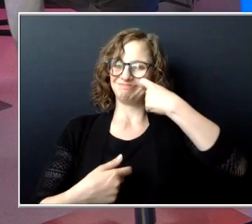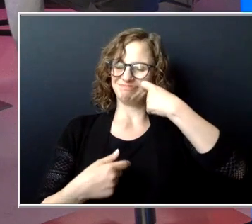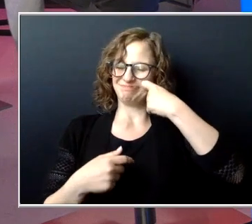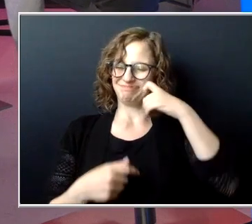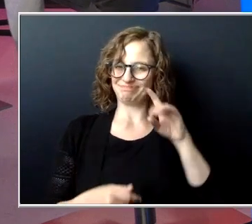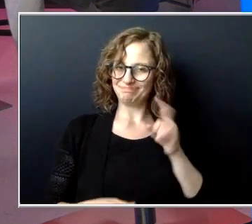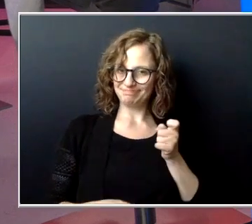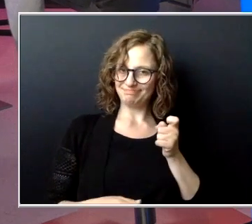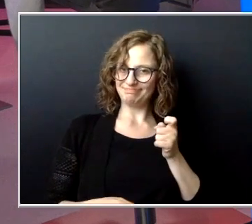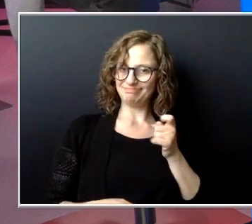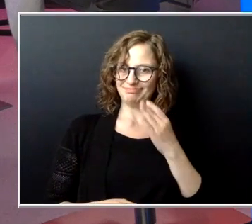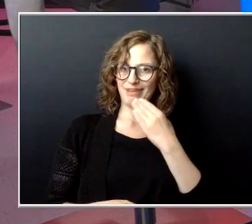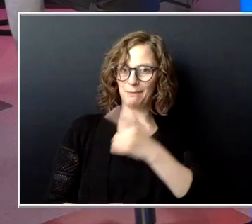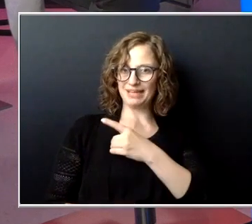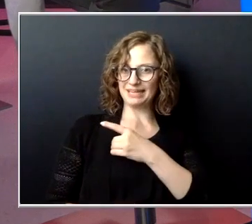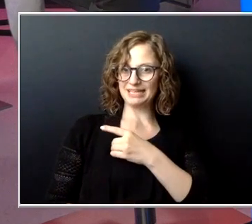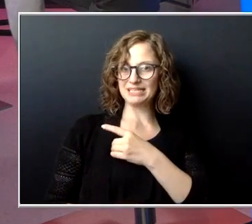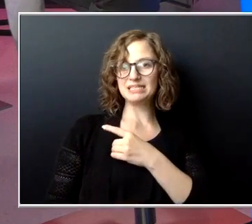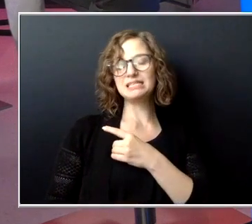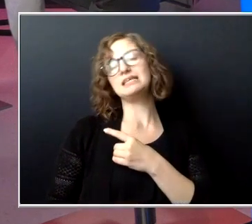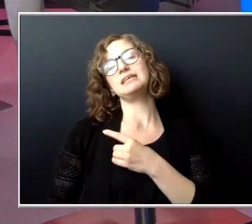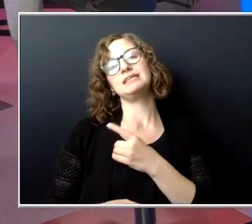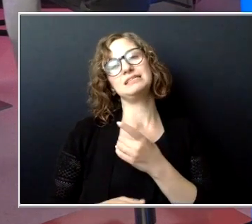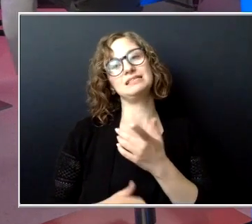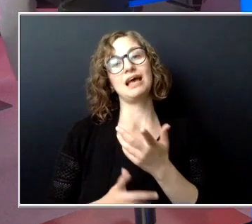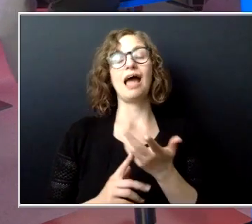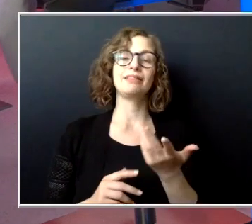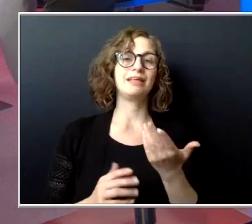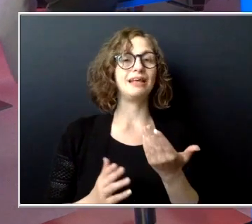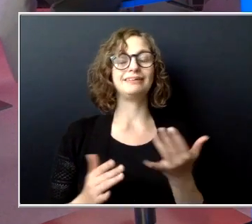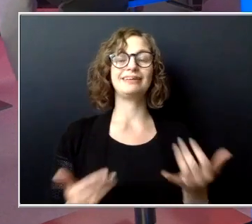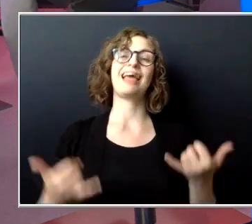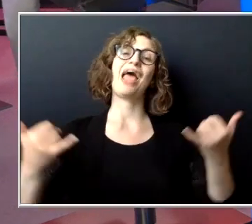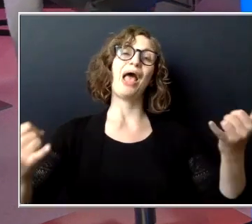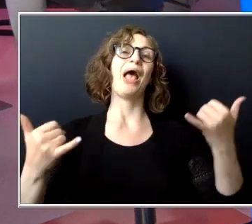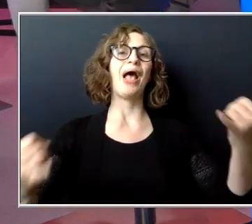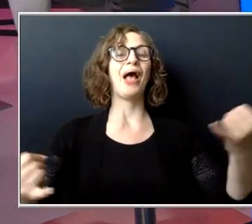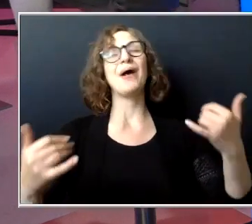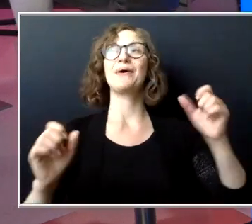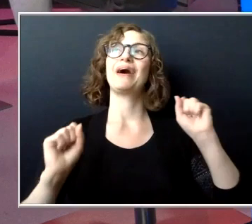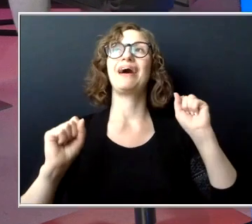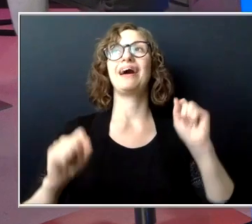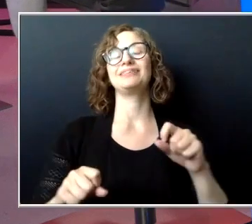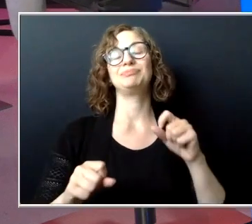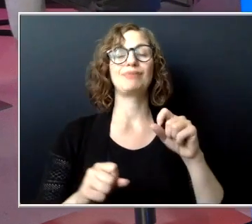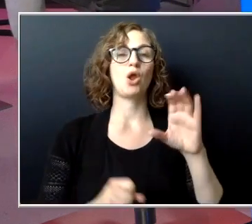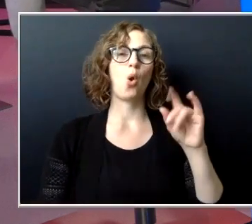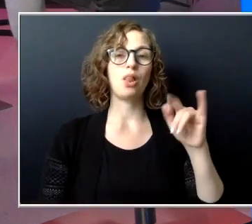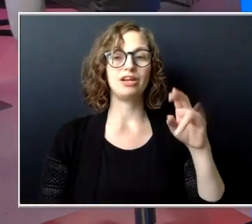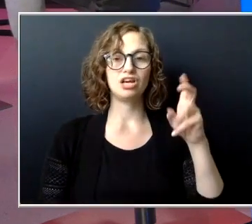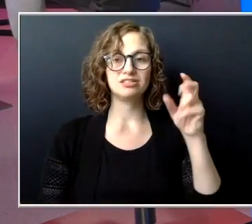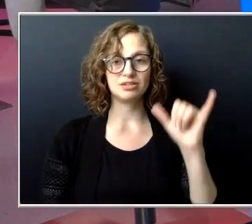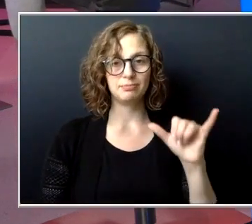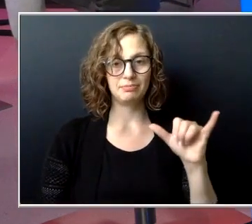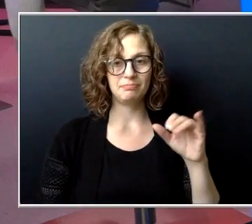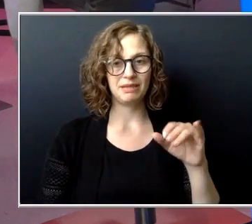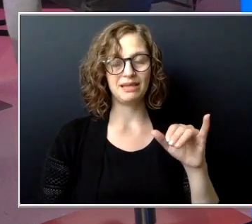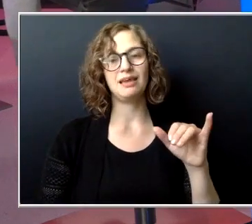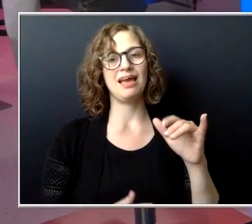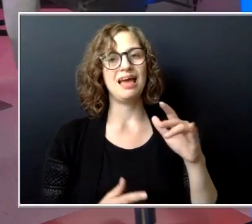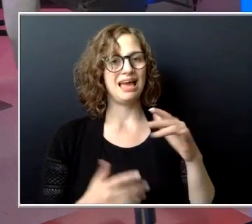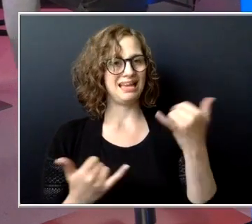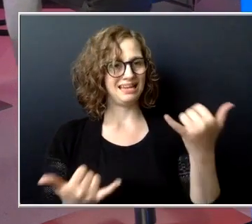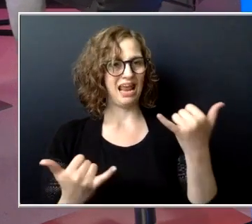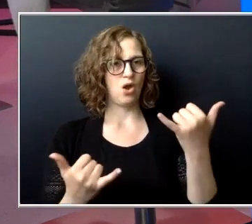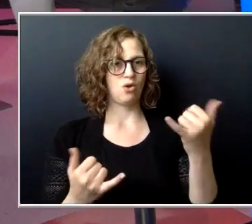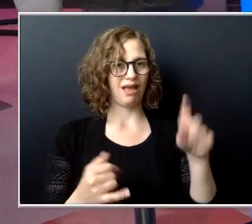years ago, now get to do a colonoscopy where I get to go off both Eliquis and Trulicity. Those are what are those medications